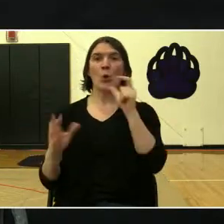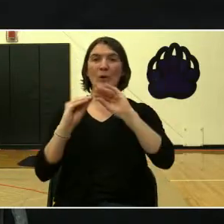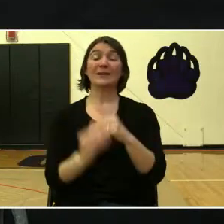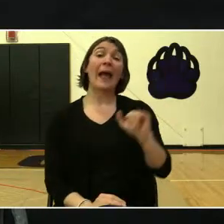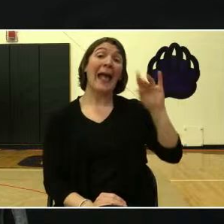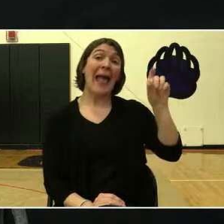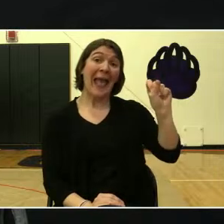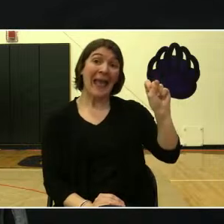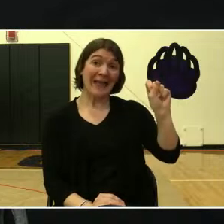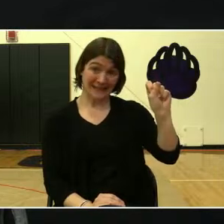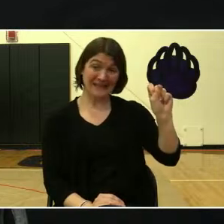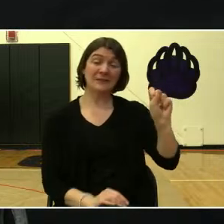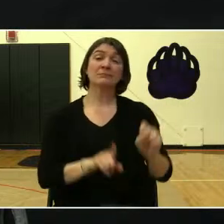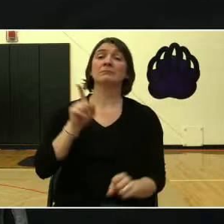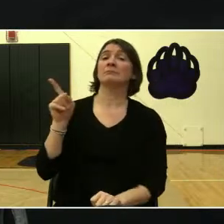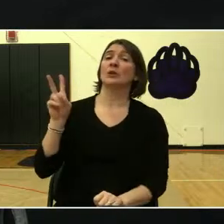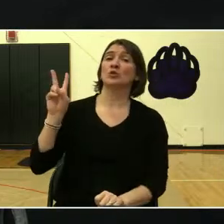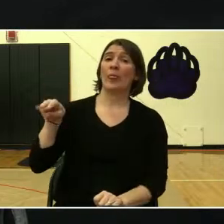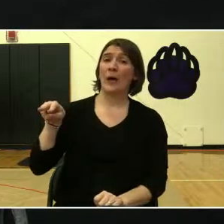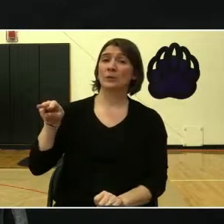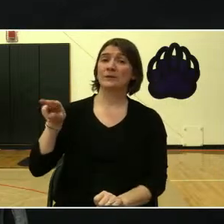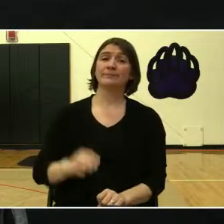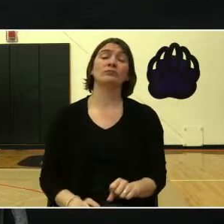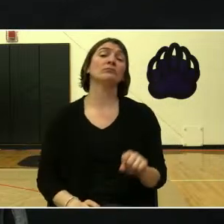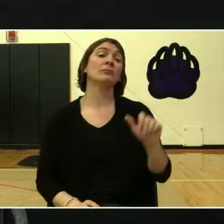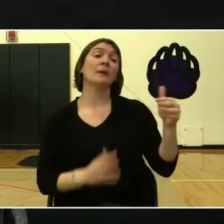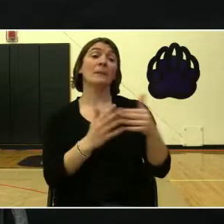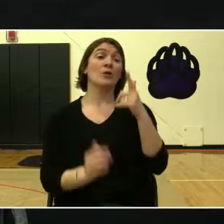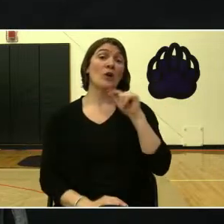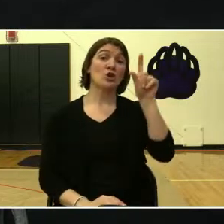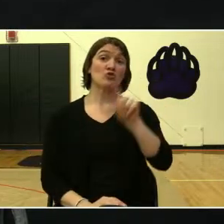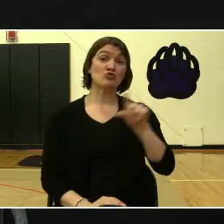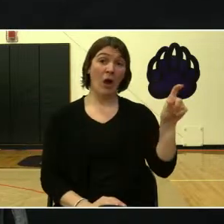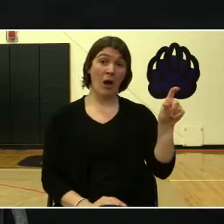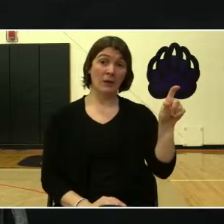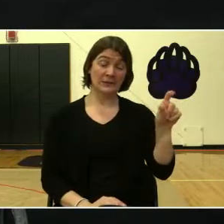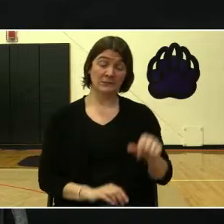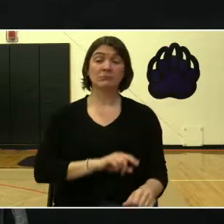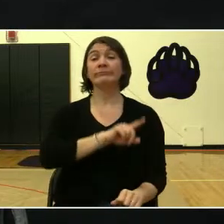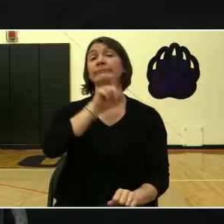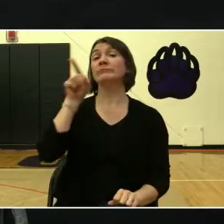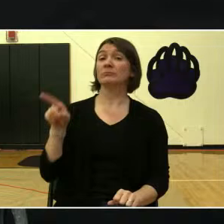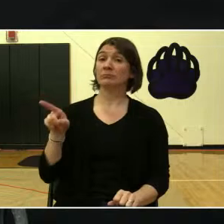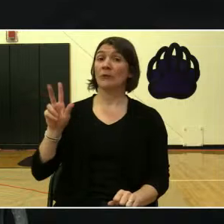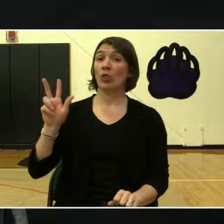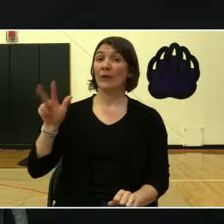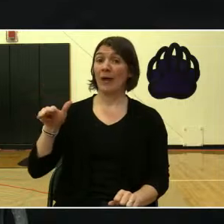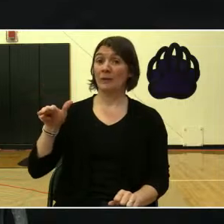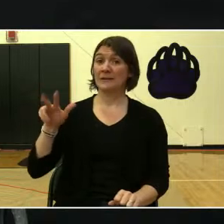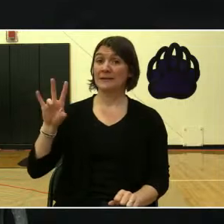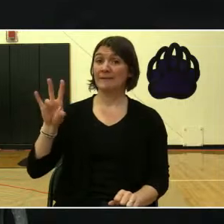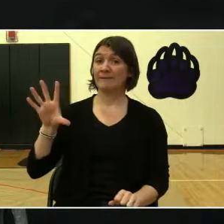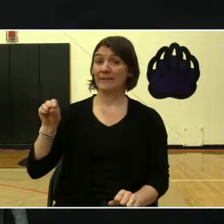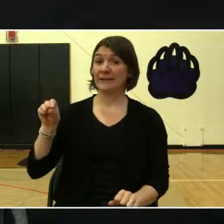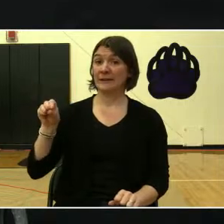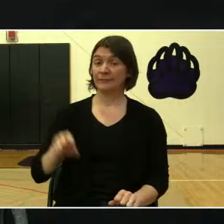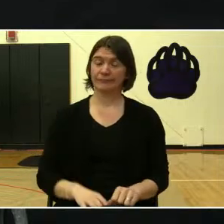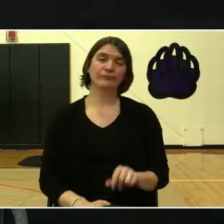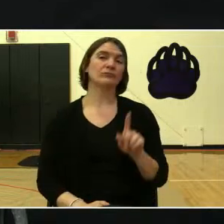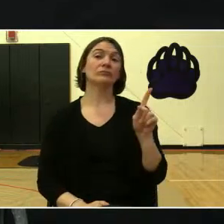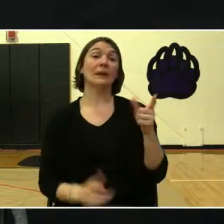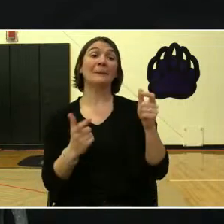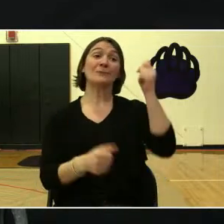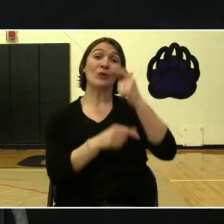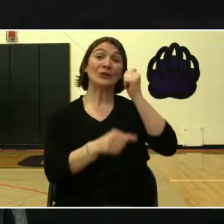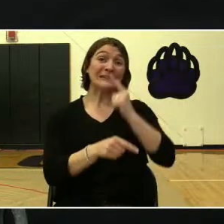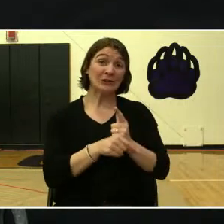AIDS project of Southern Vermont $2,000 American Red Cross New Hampshire and Vermont region $3,750